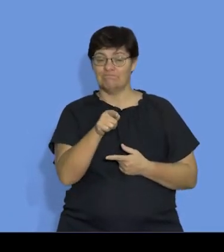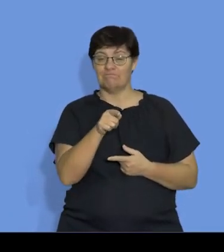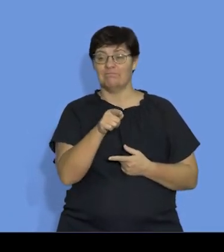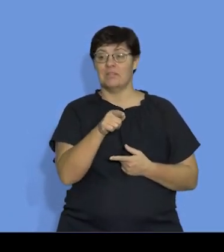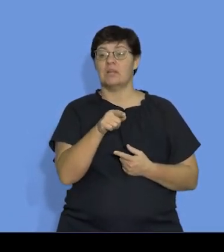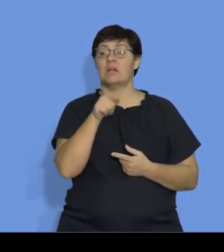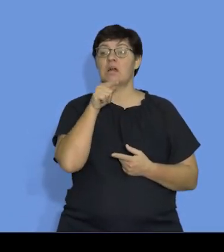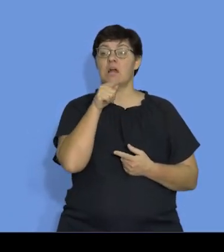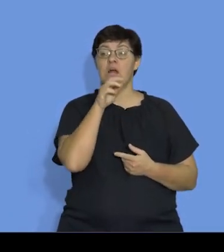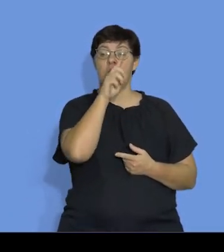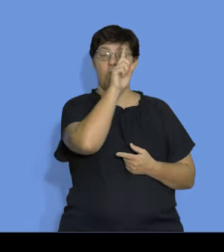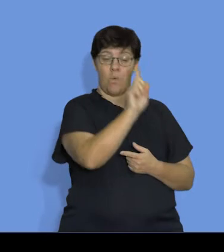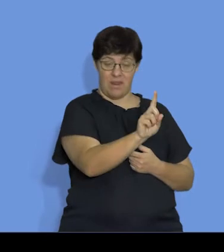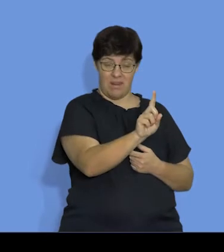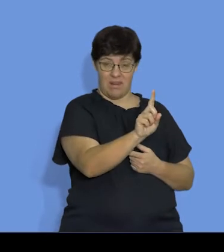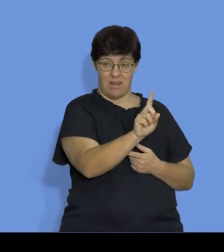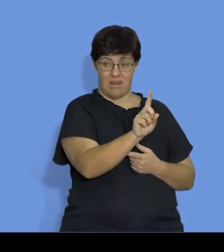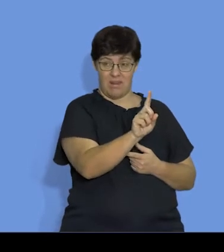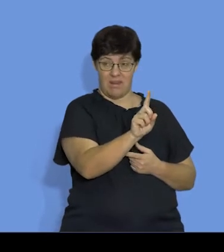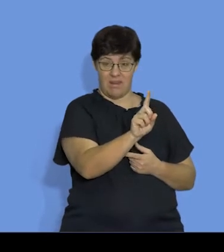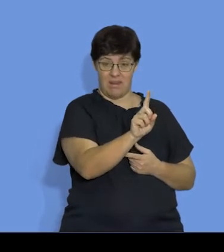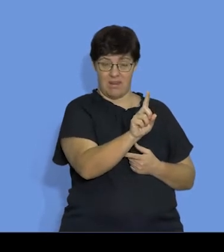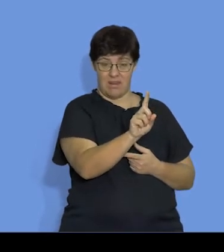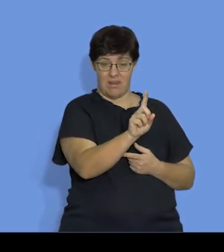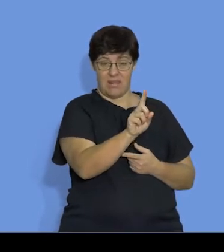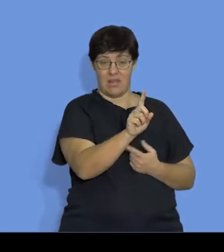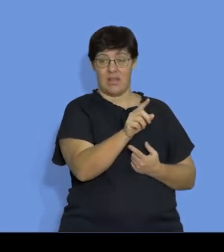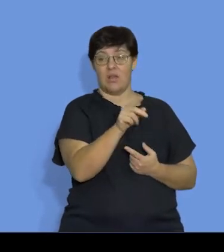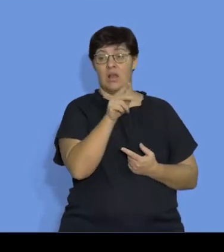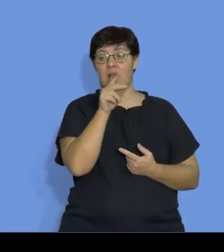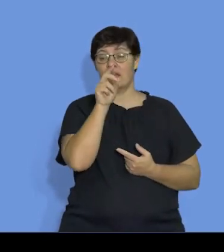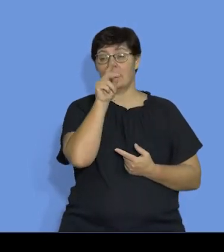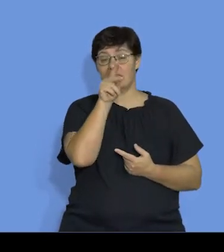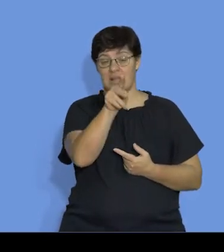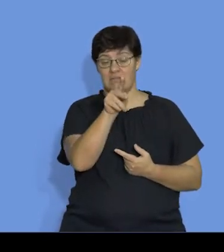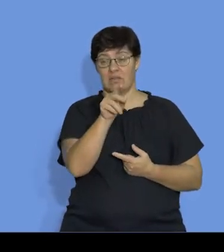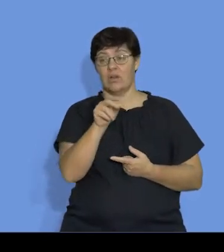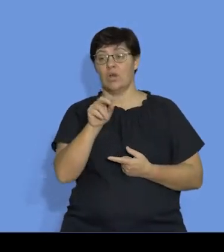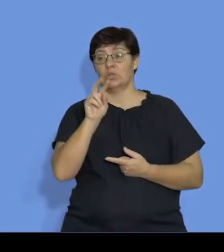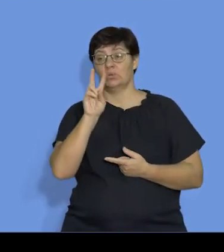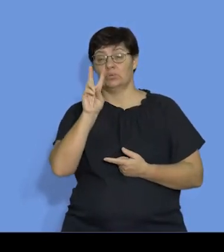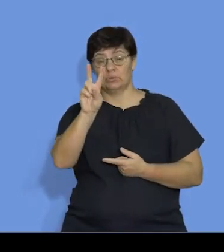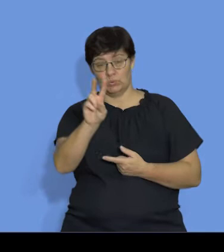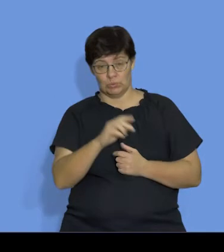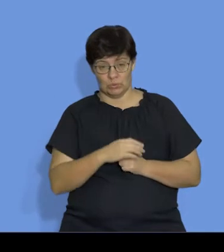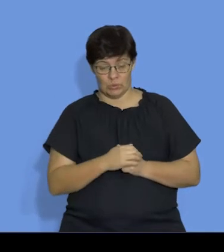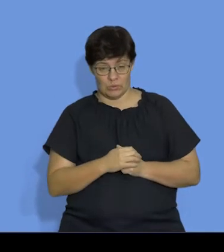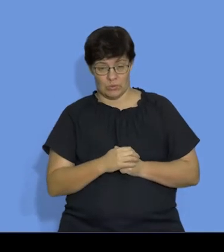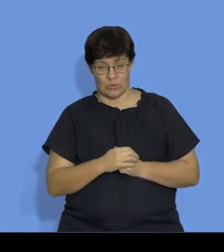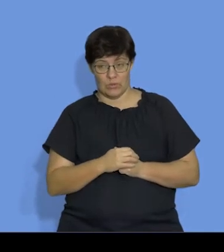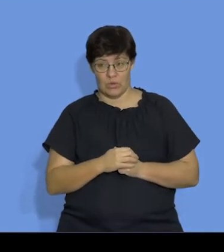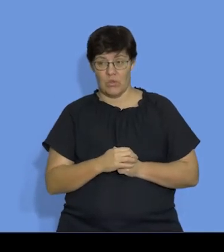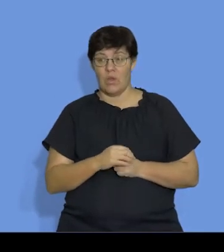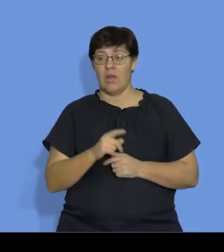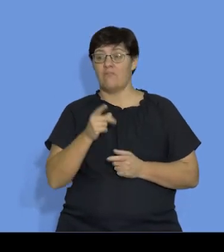that 1 mole of iron 3 oxide reacts with 2 moles of aluminium to give